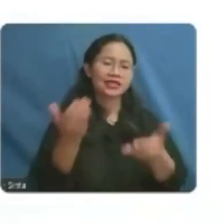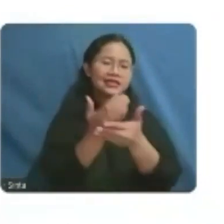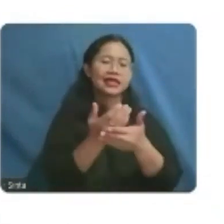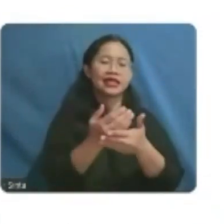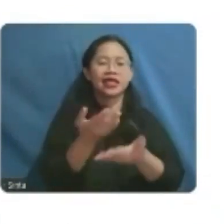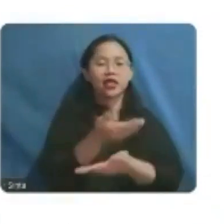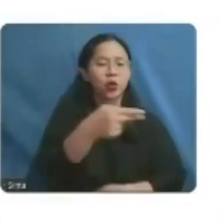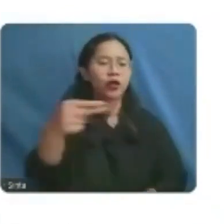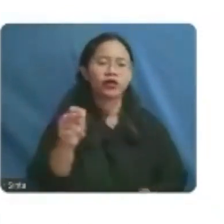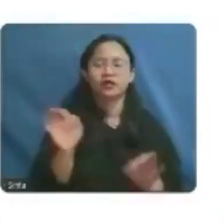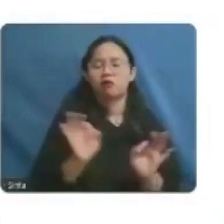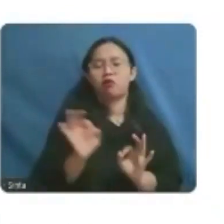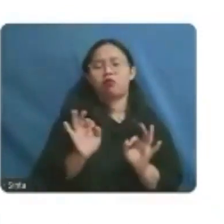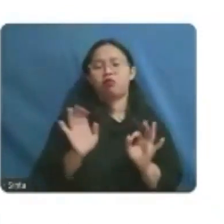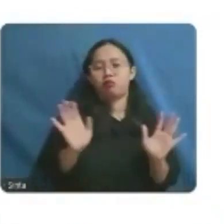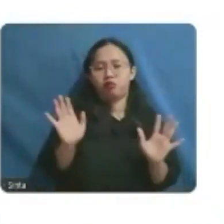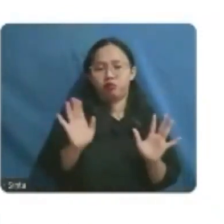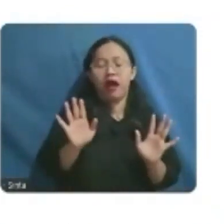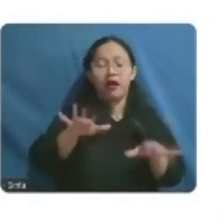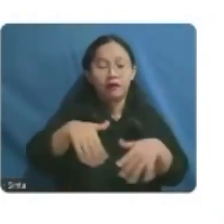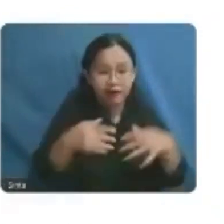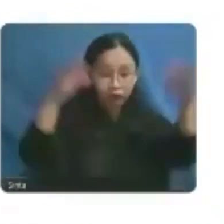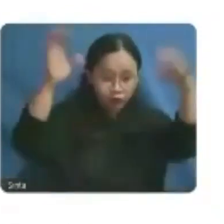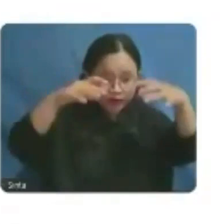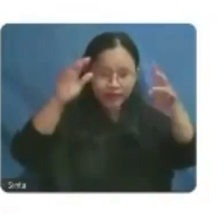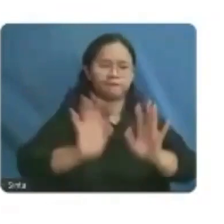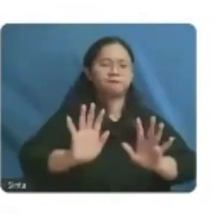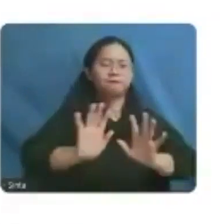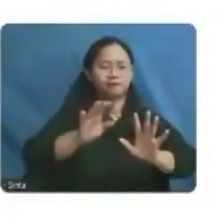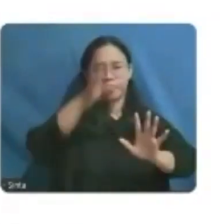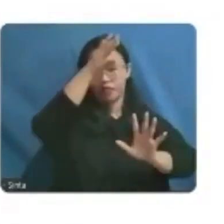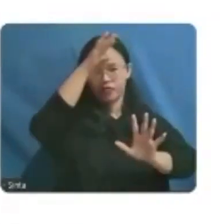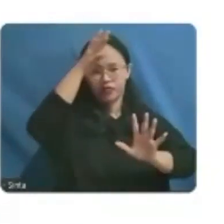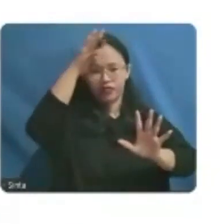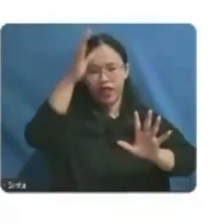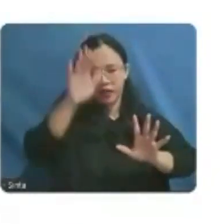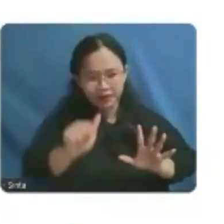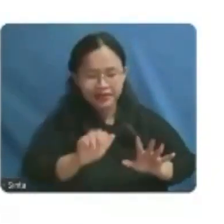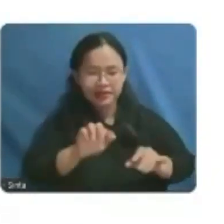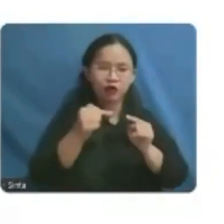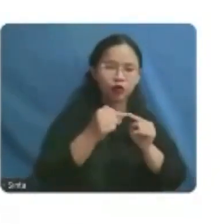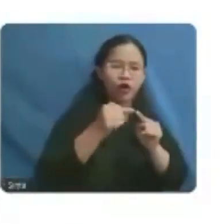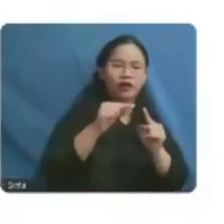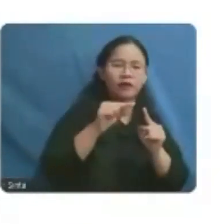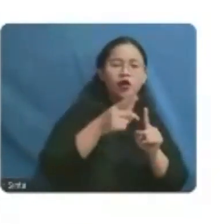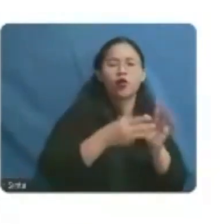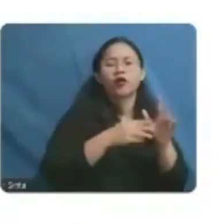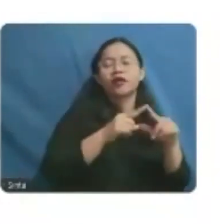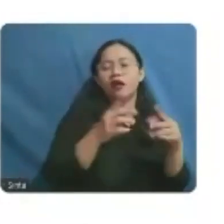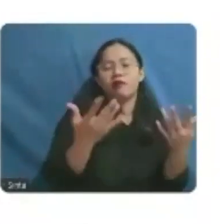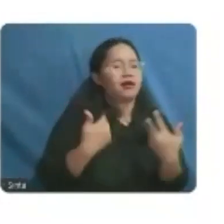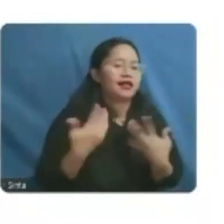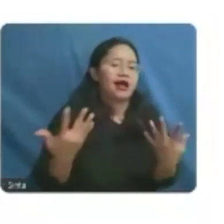more children might get pneumonia. But it's something that we also find in northern parts of Australia. In the